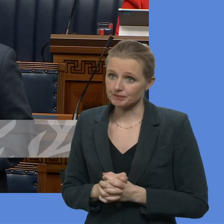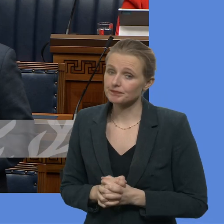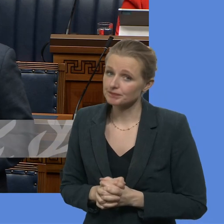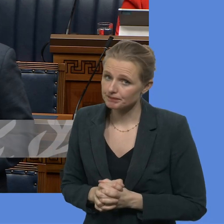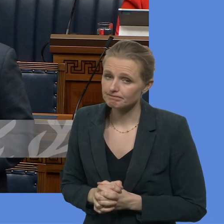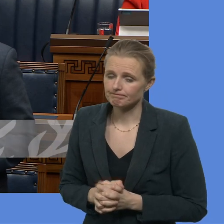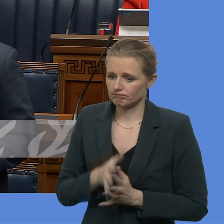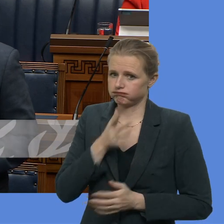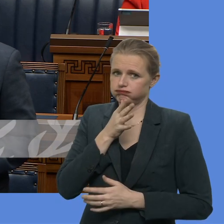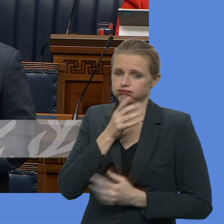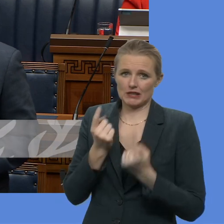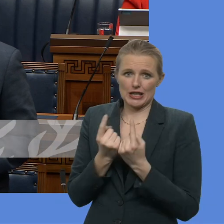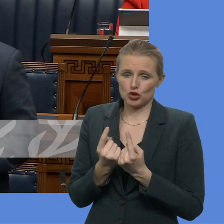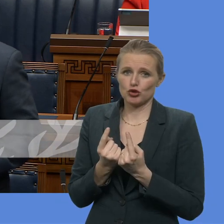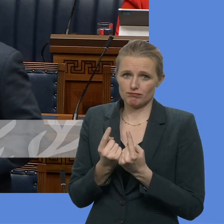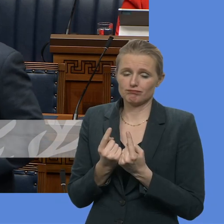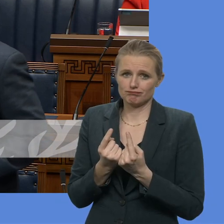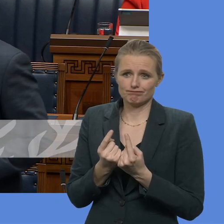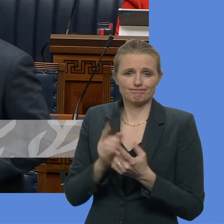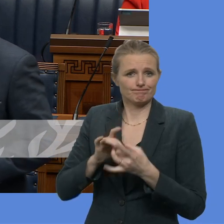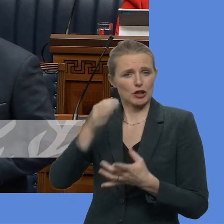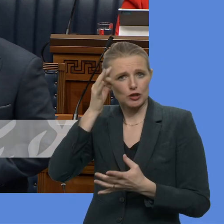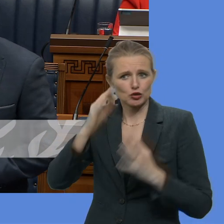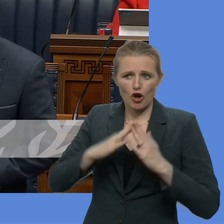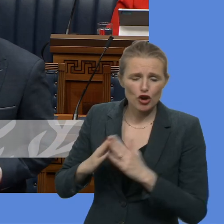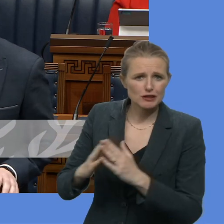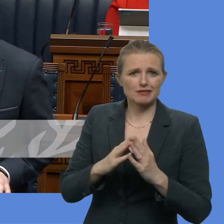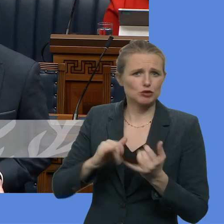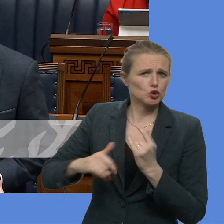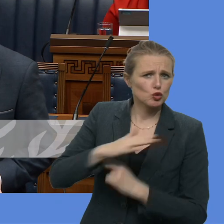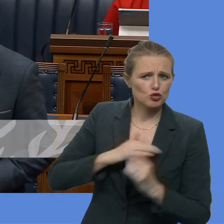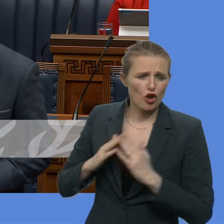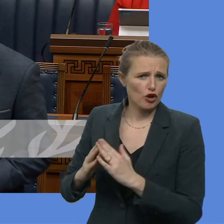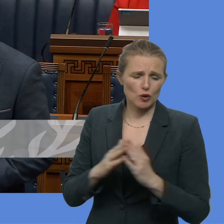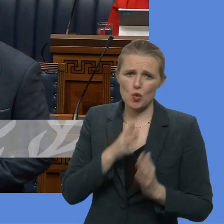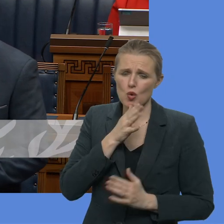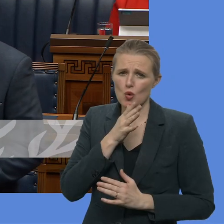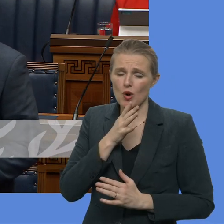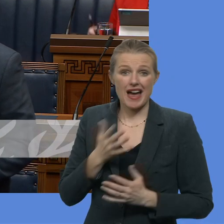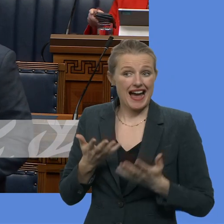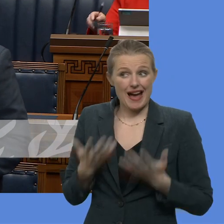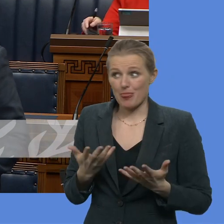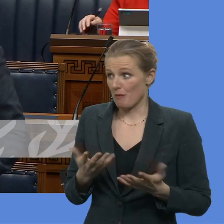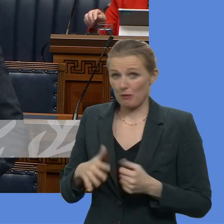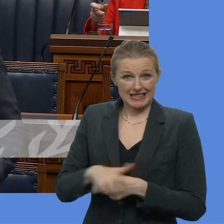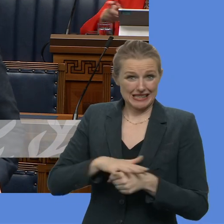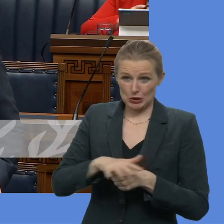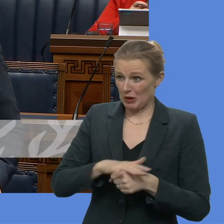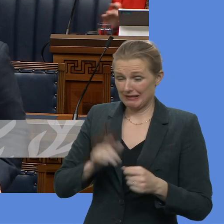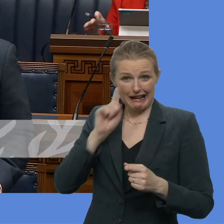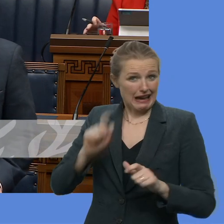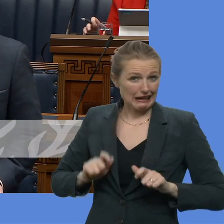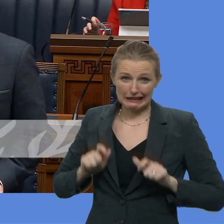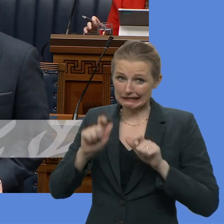issue of concern here, and from my own point of view, the current situation is not tolerable beyond the short term.